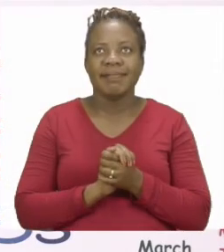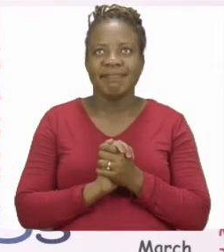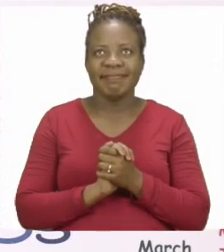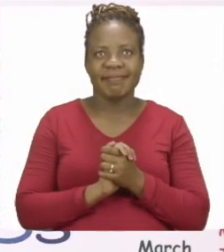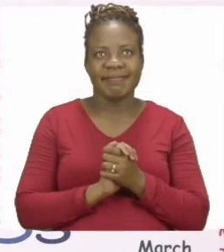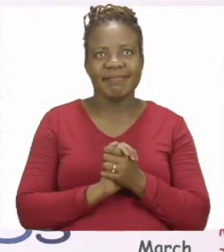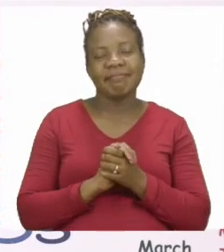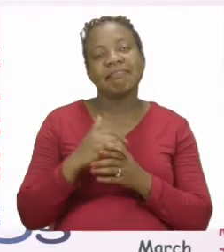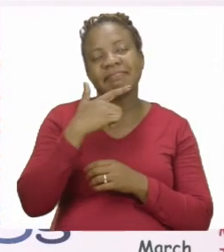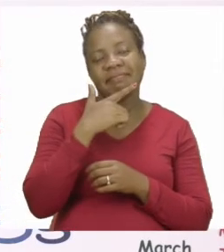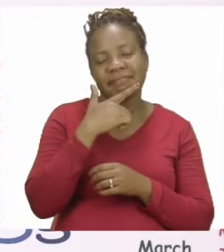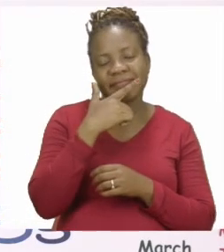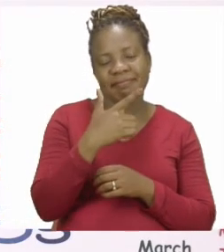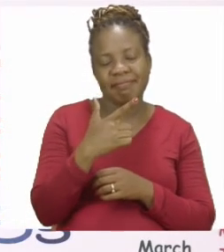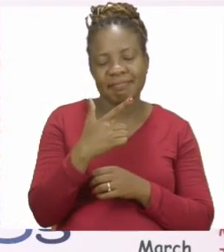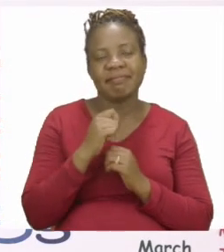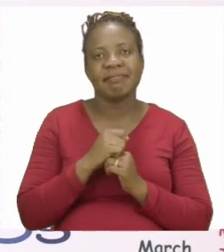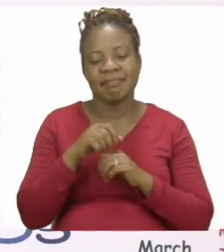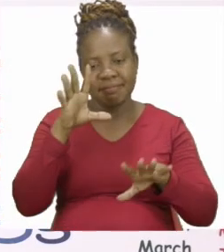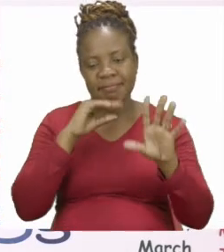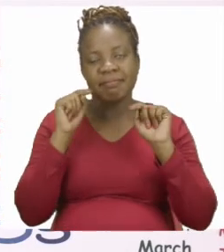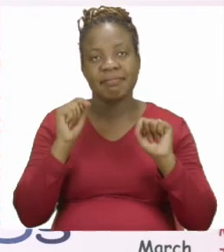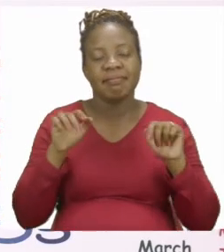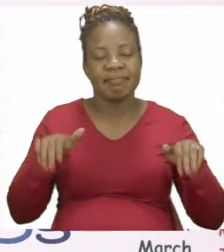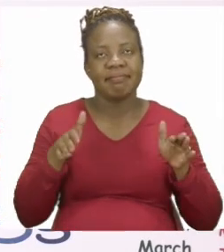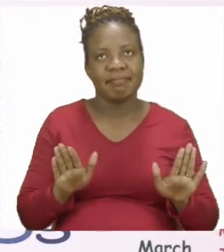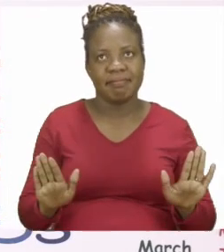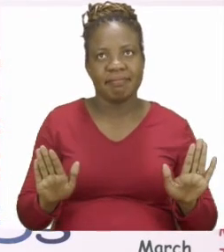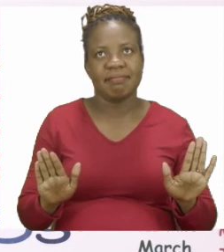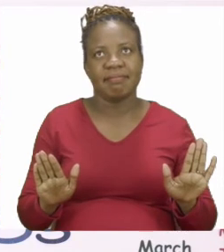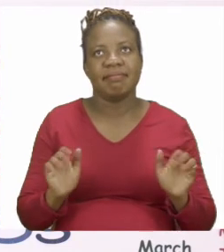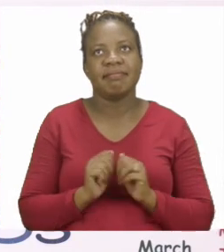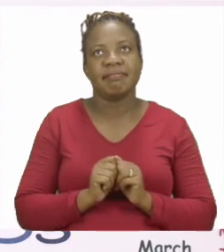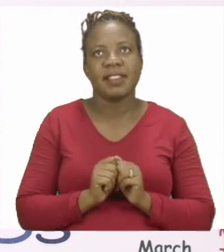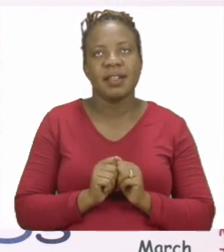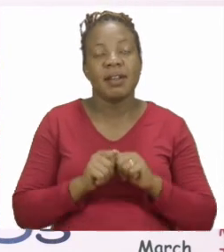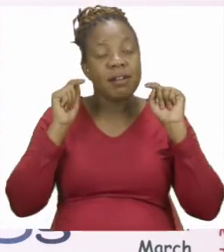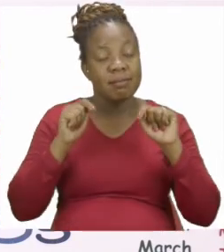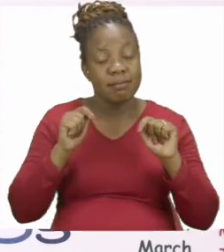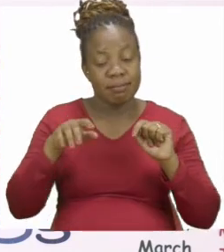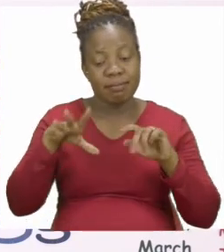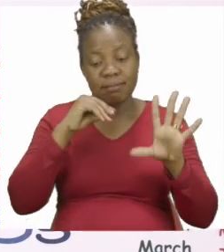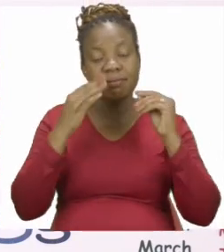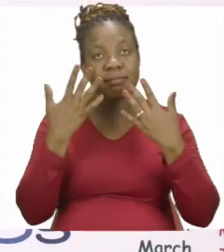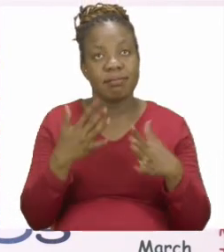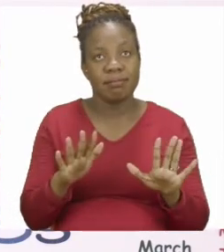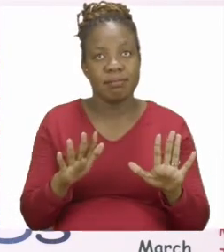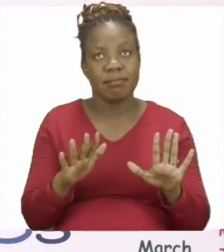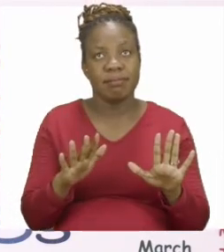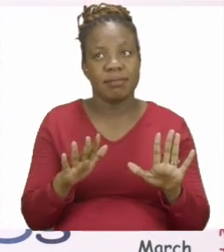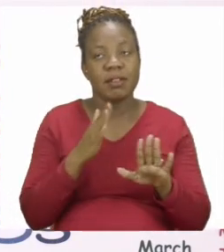Thank you so much for joining us today, boys and girls. We have come to the end of today's lesson. Now, before we